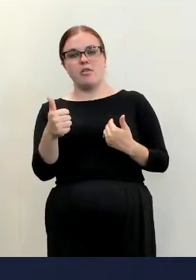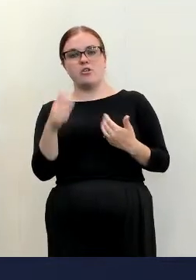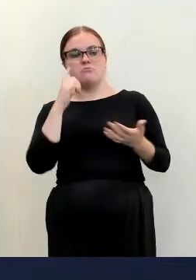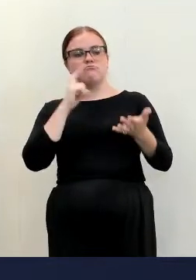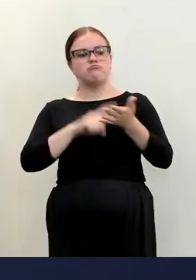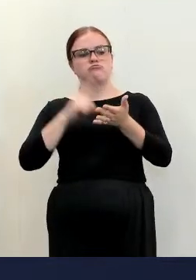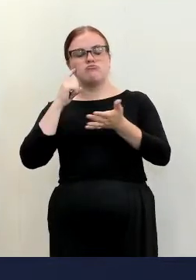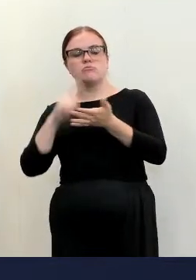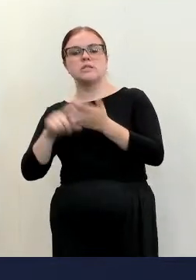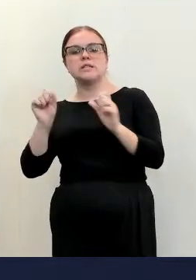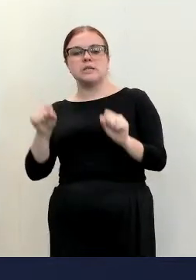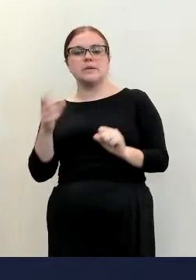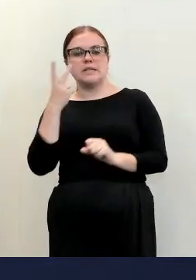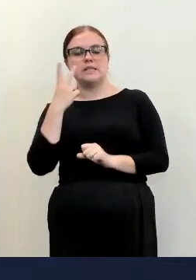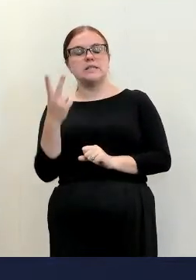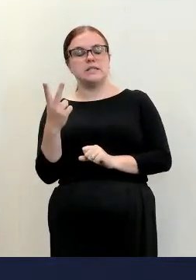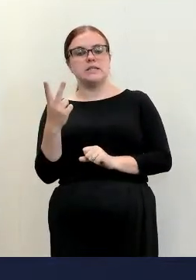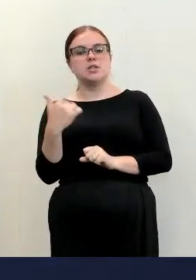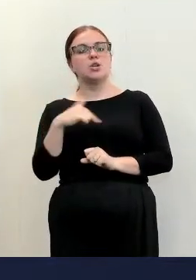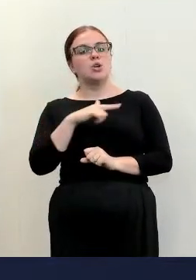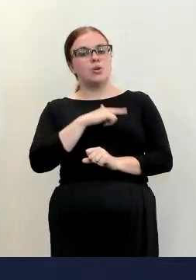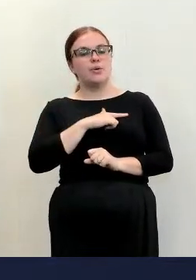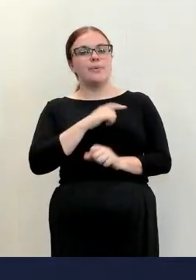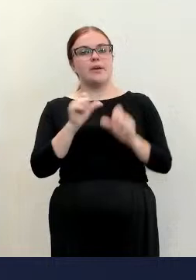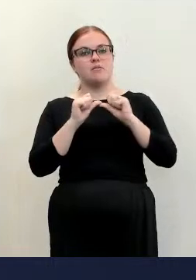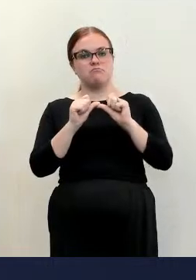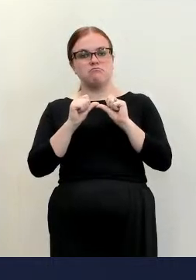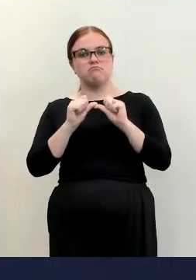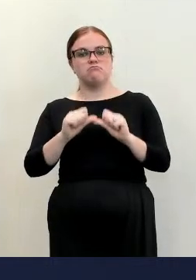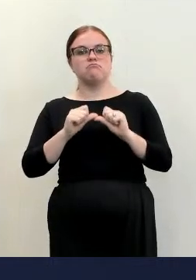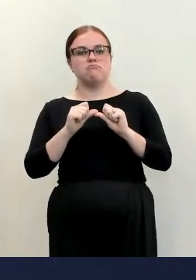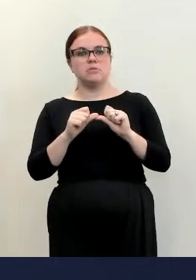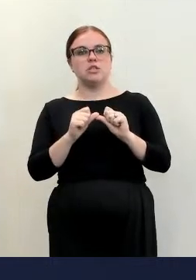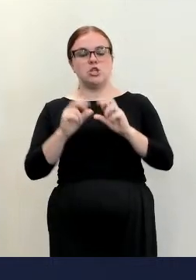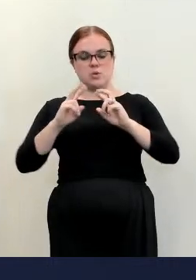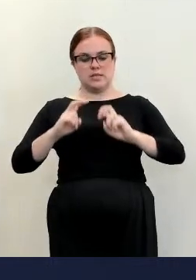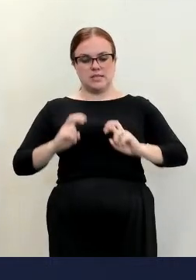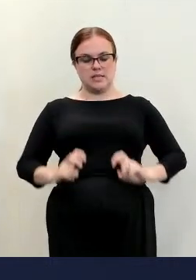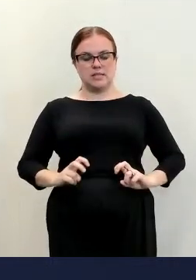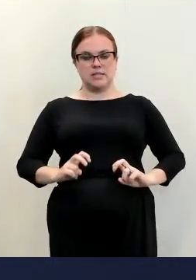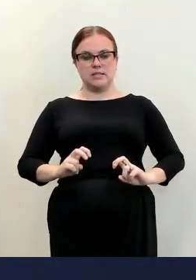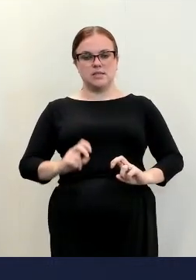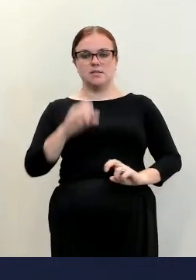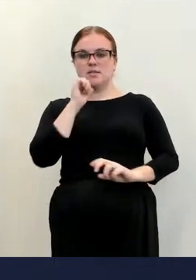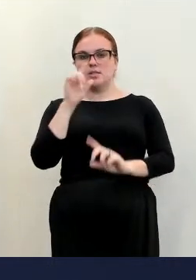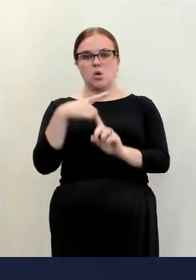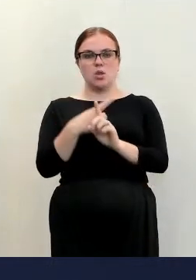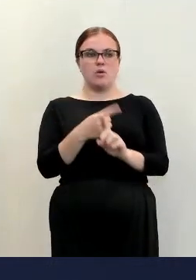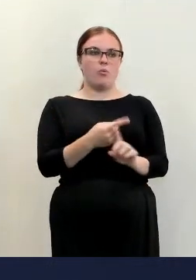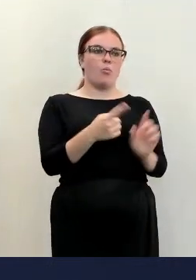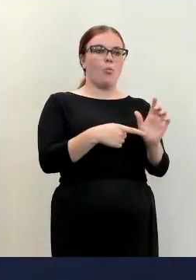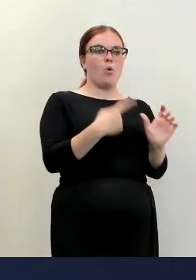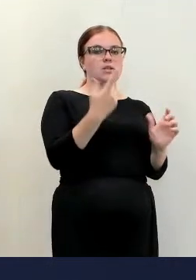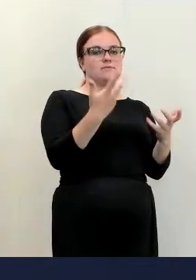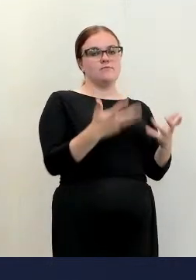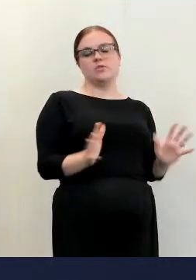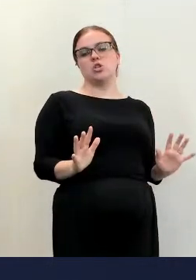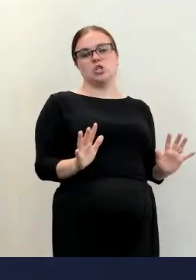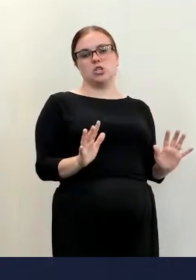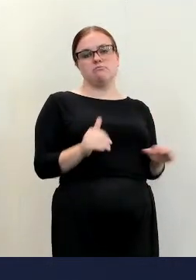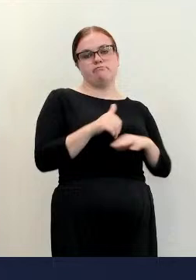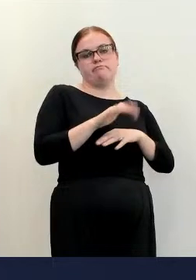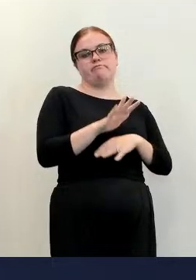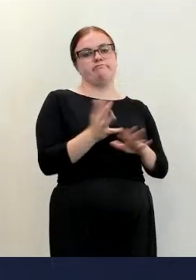to look at. So again, we're continuing assessing this, so it's not just a one and done, push the button and it's